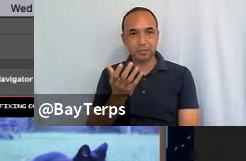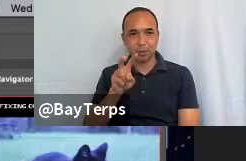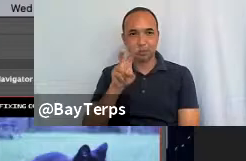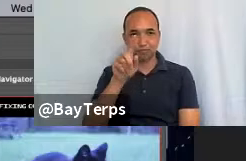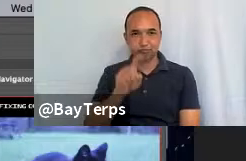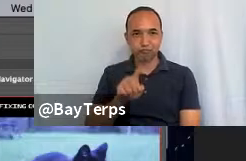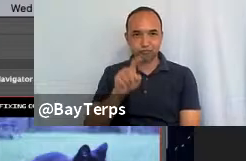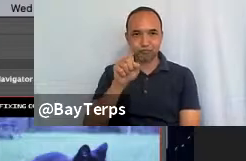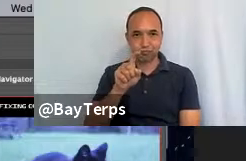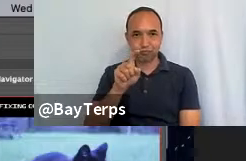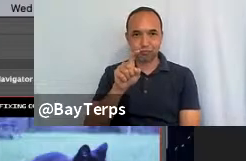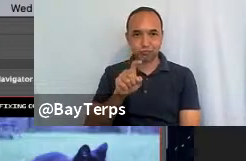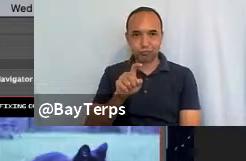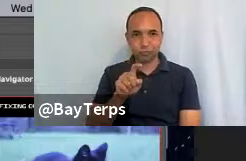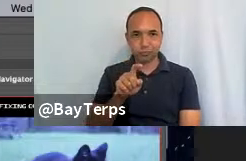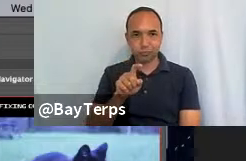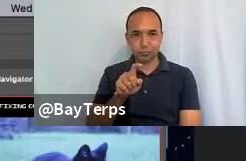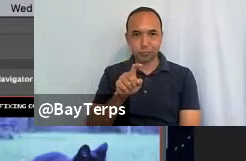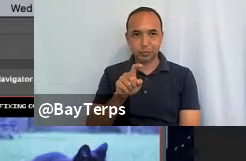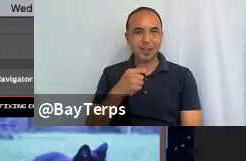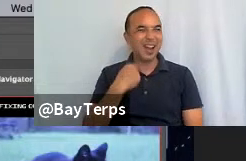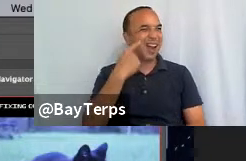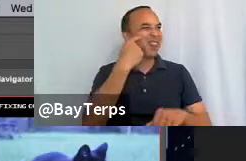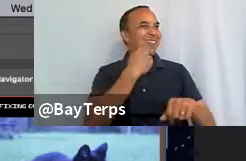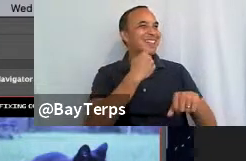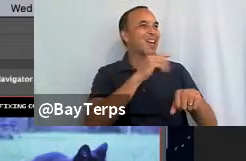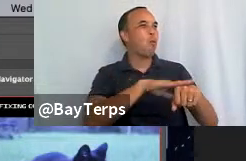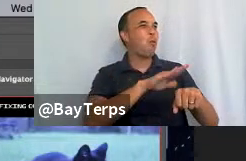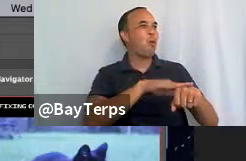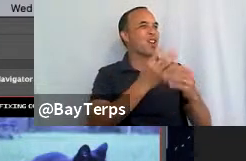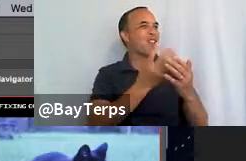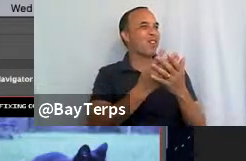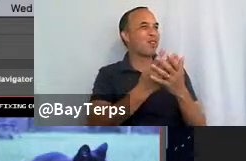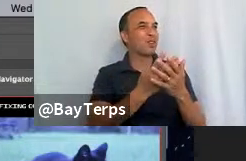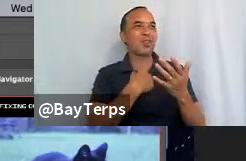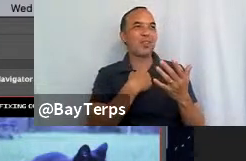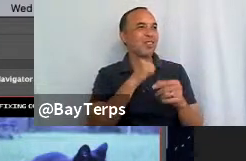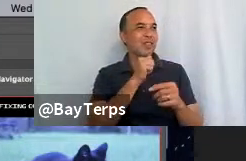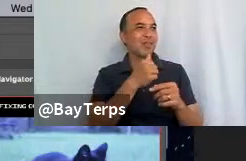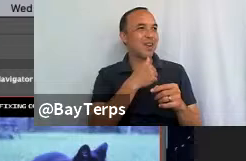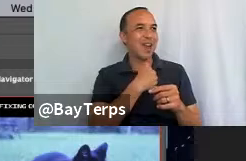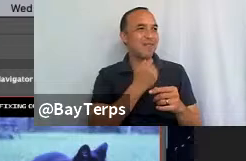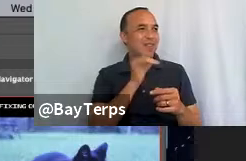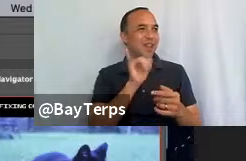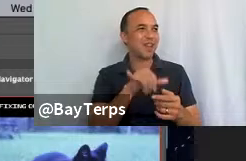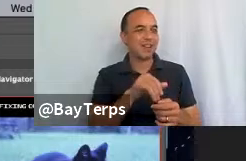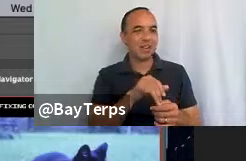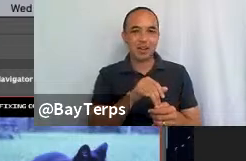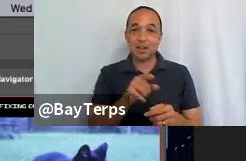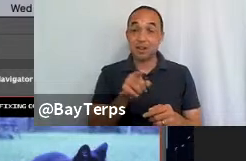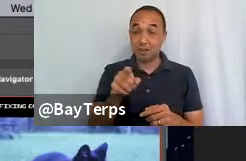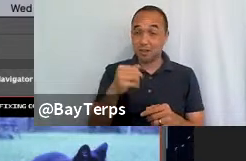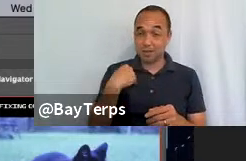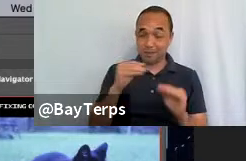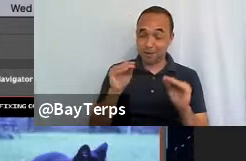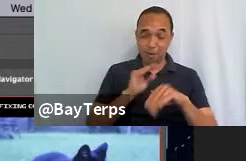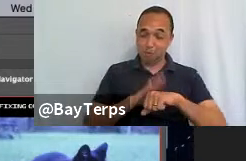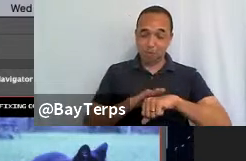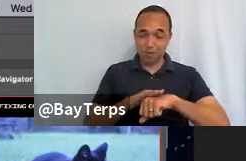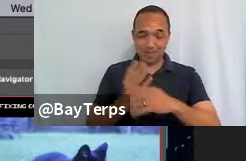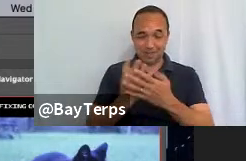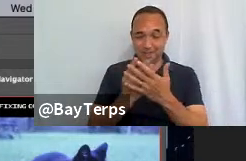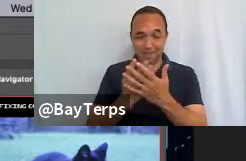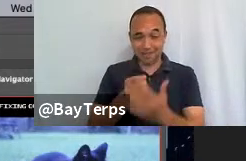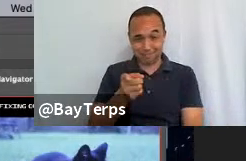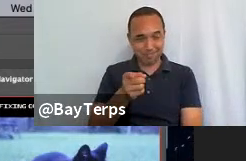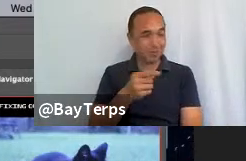different options. And I thought that said warning filter, and I was like, I don't have one of those. I should. You have no warning filter. I don't.